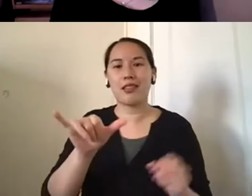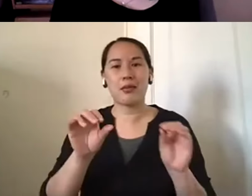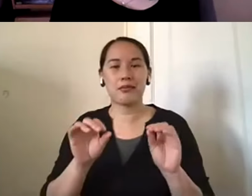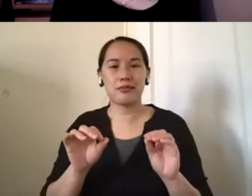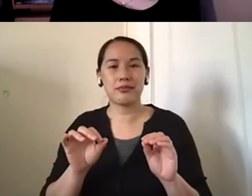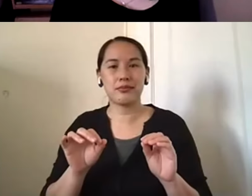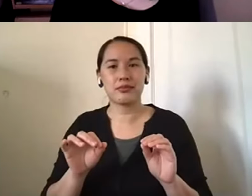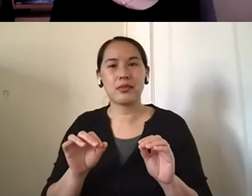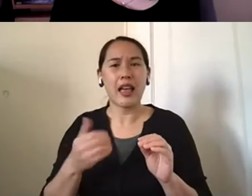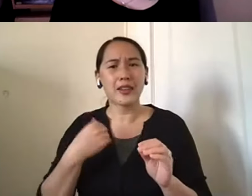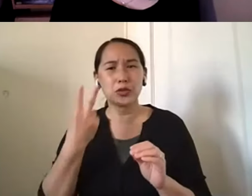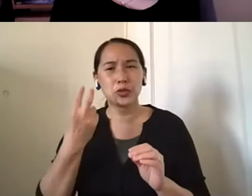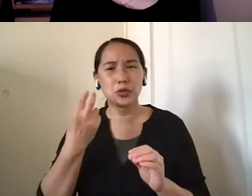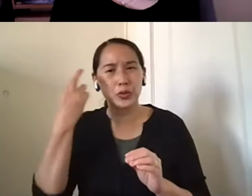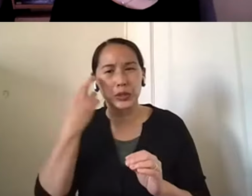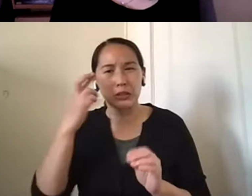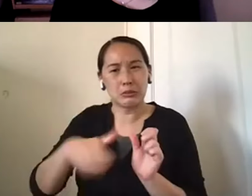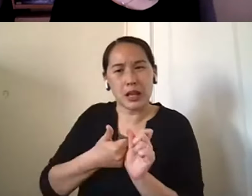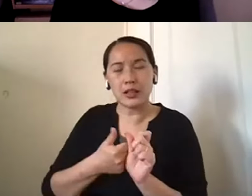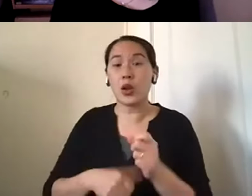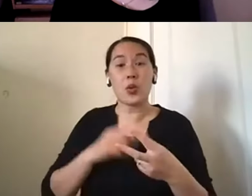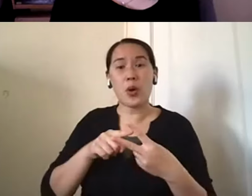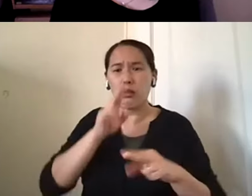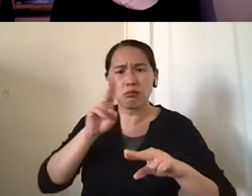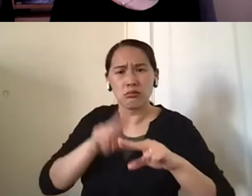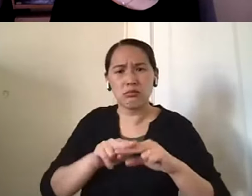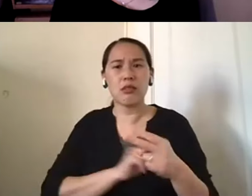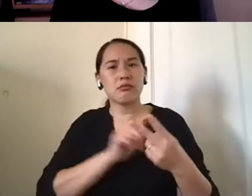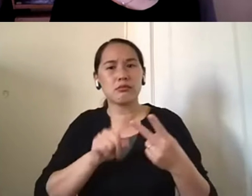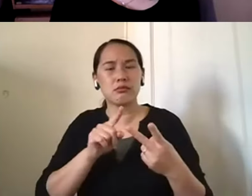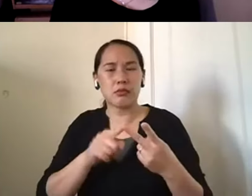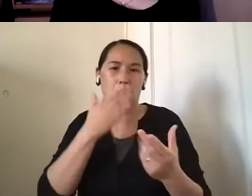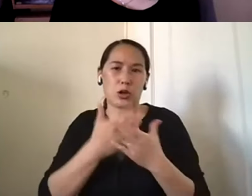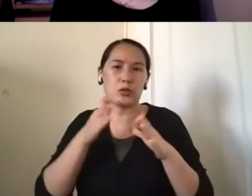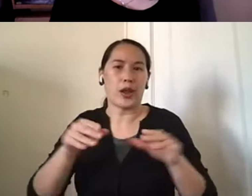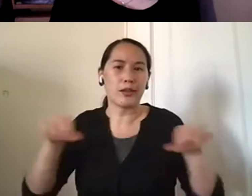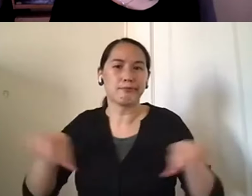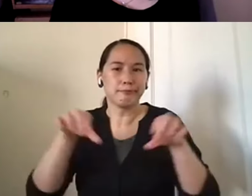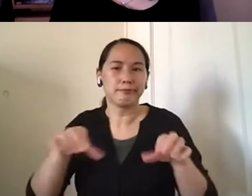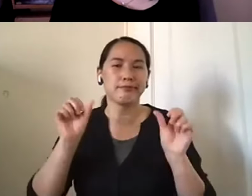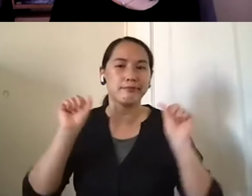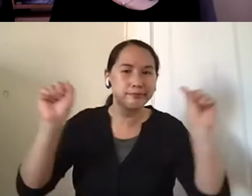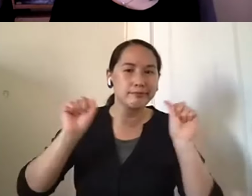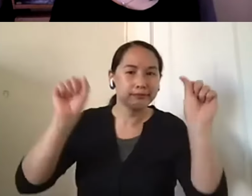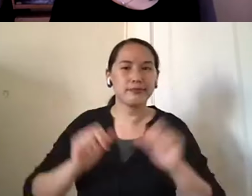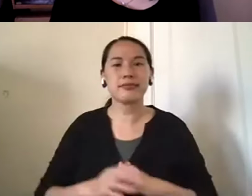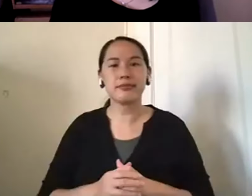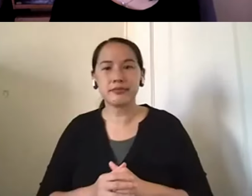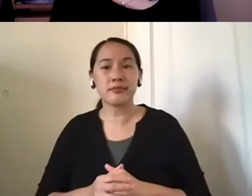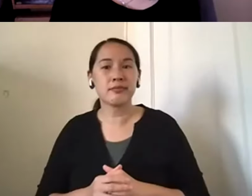served two purposes. One, it was really fun, and two, it was a good way for him to get physical activity. So